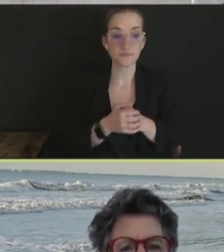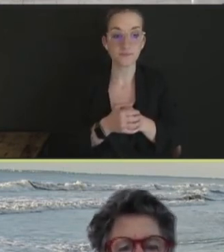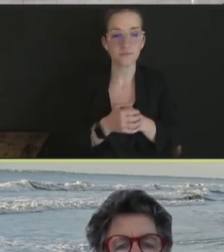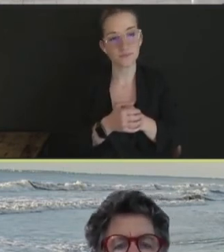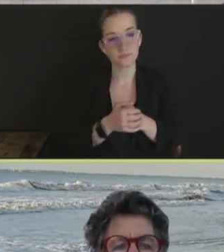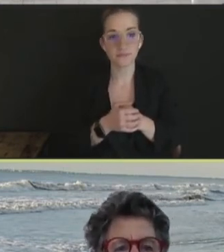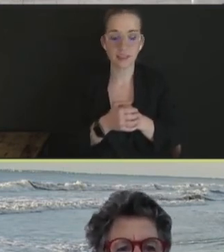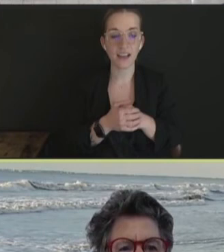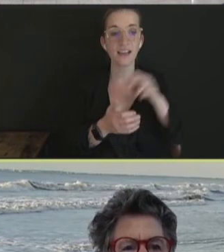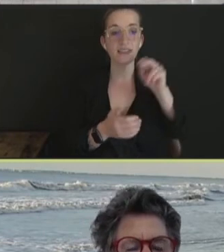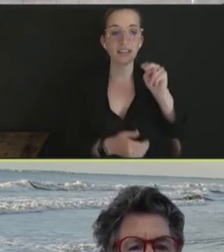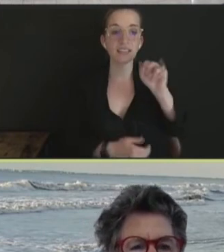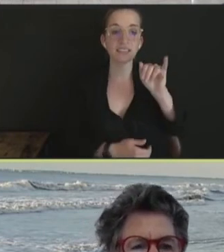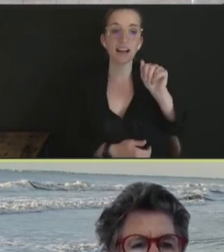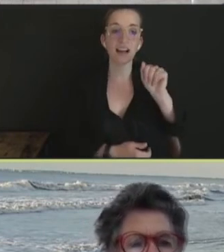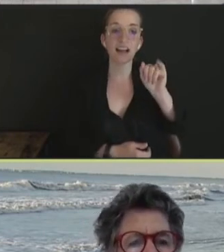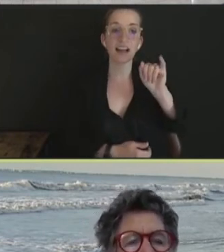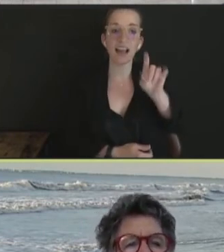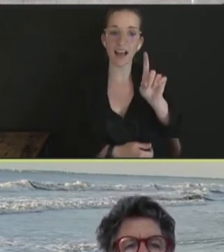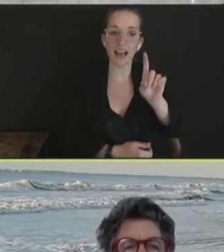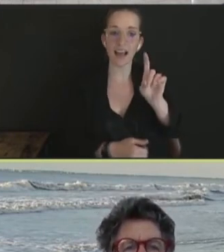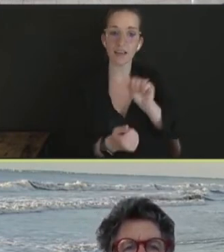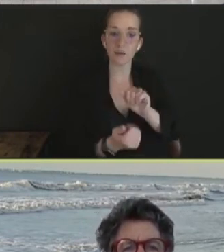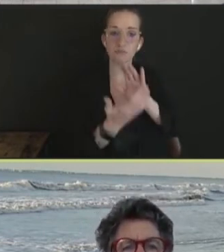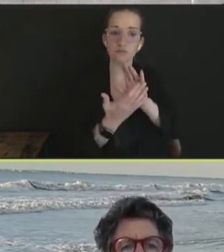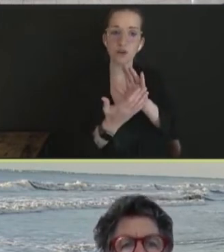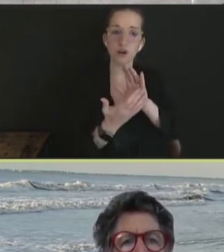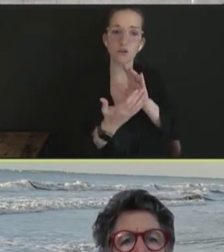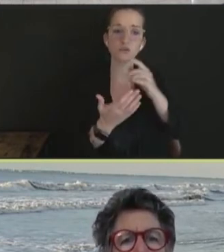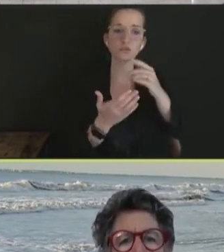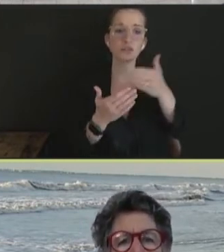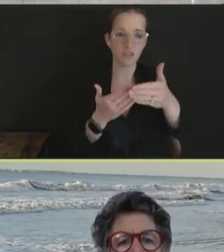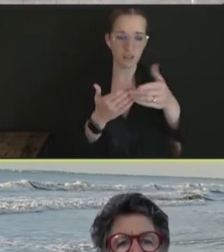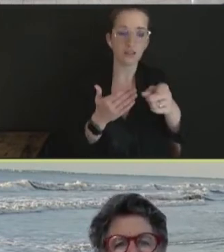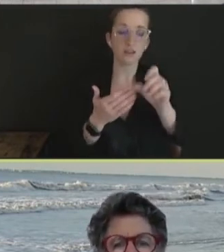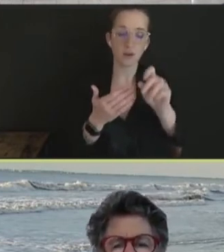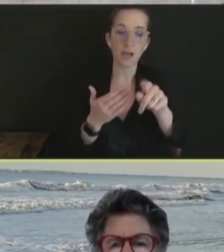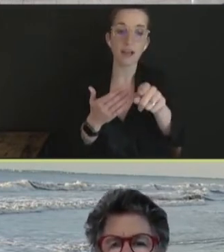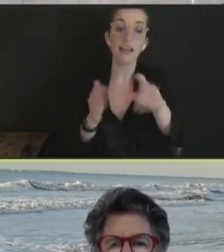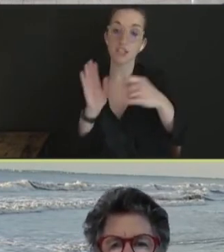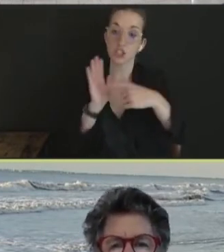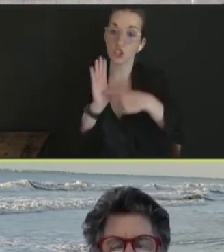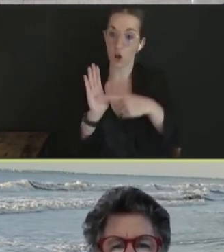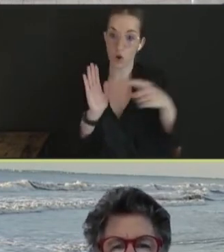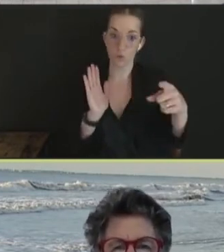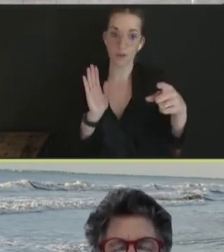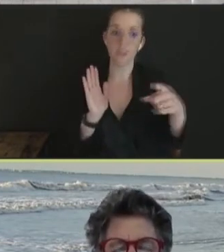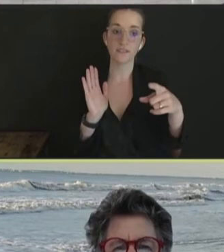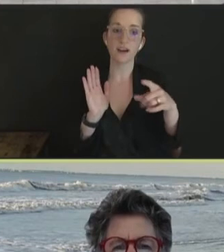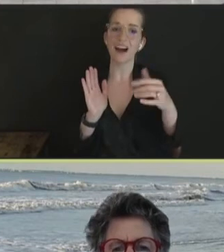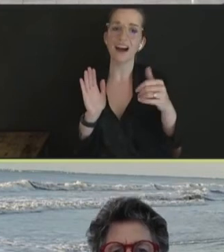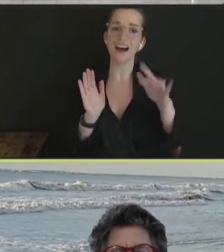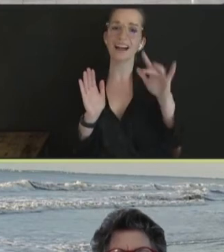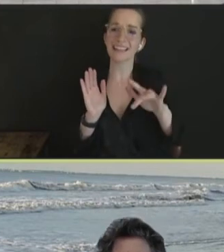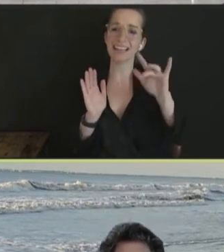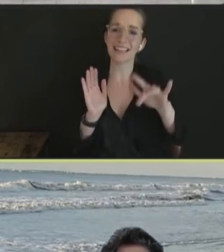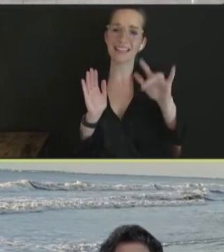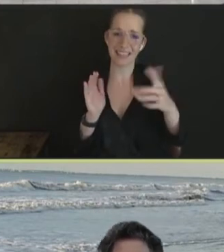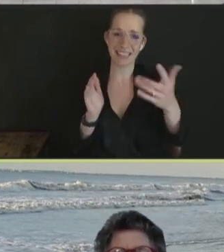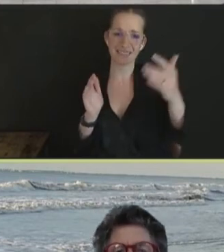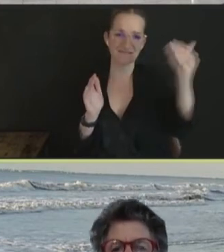The NIAID approach, and can you just go to the NIAID approach is shown here of identifying, okay, just maybe click through these